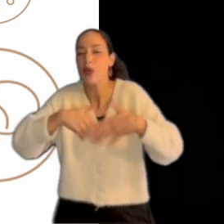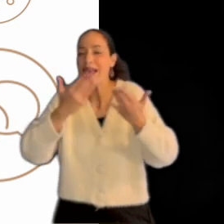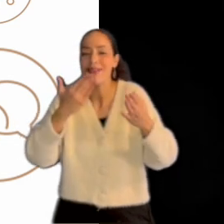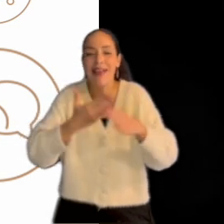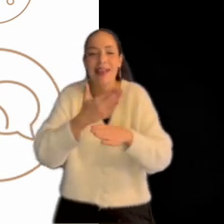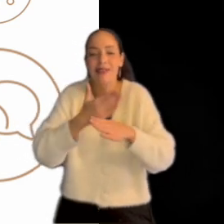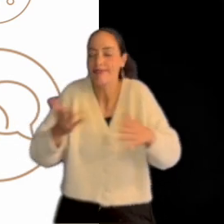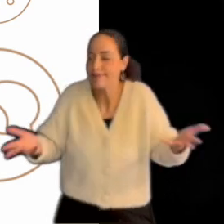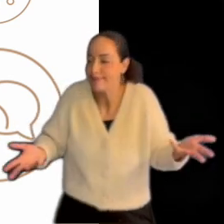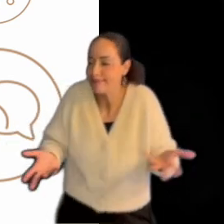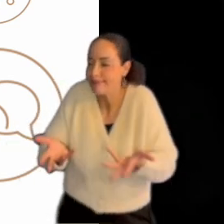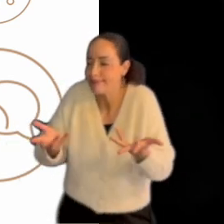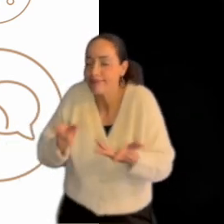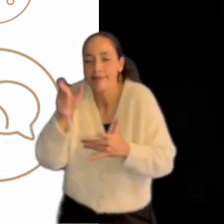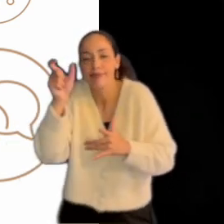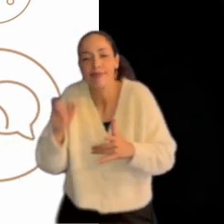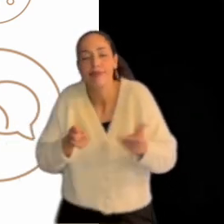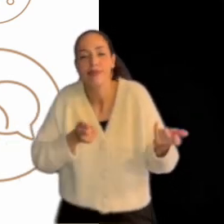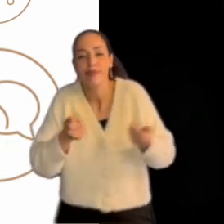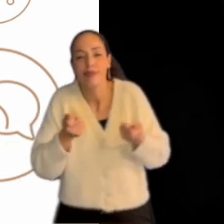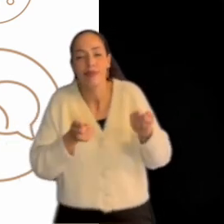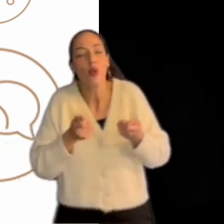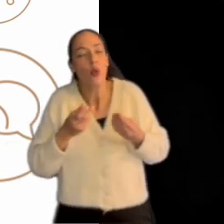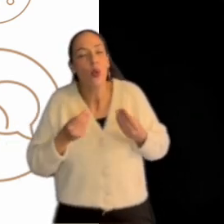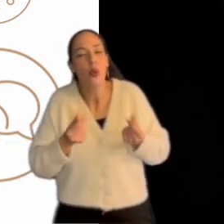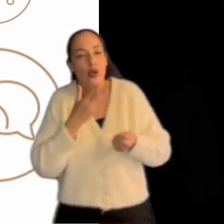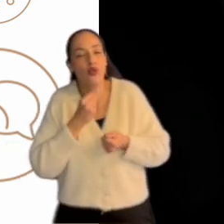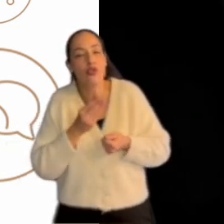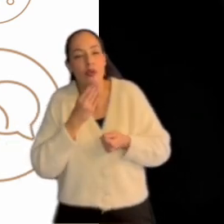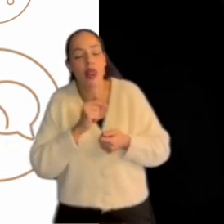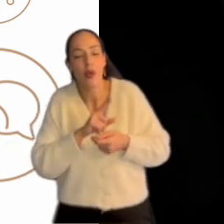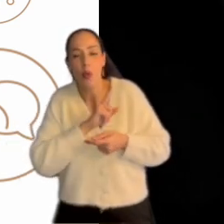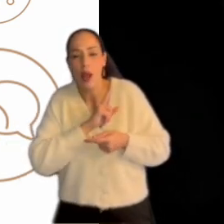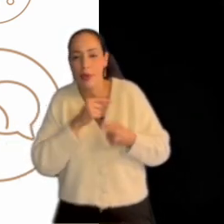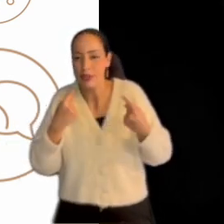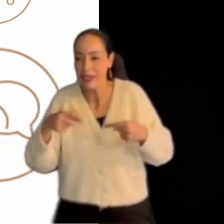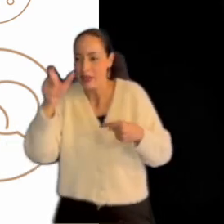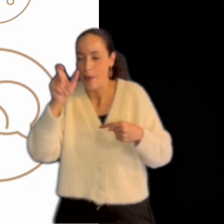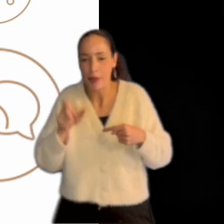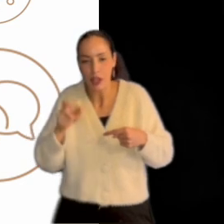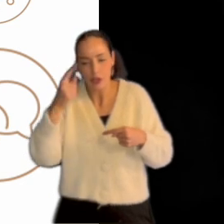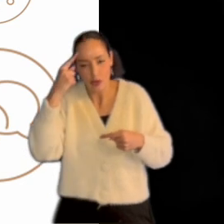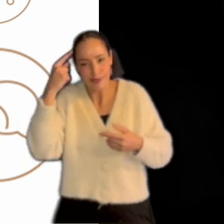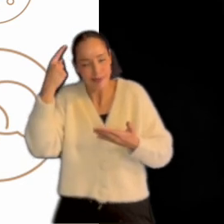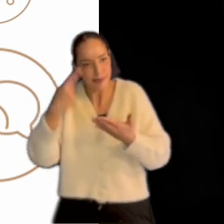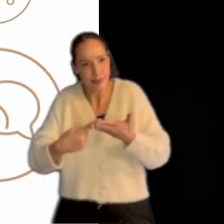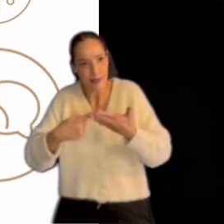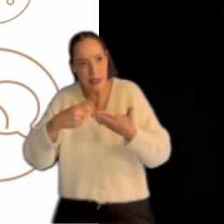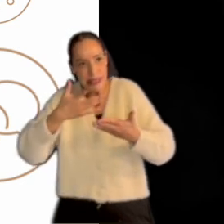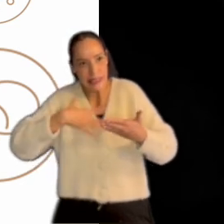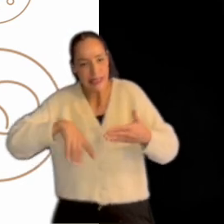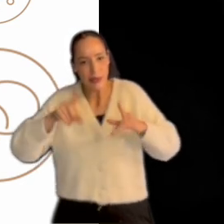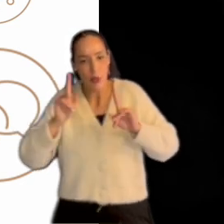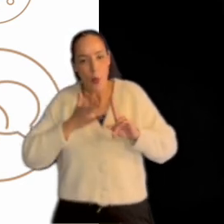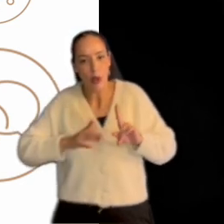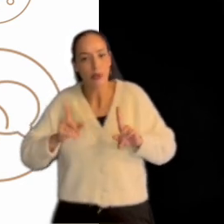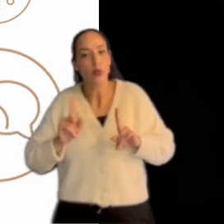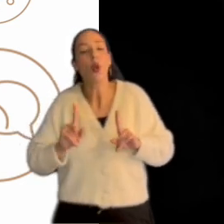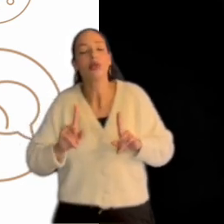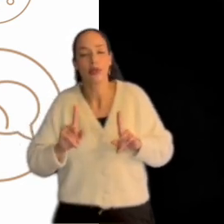need and want, and to establish their own ideas about what form this should take. After all, we are not the map makers, they